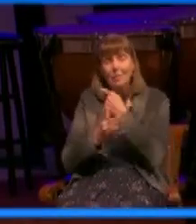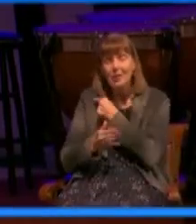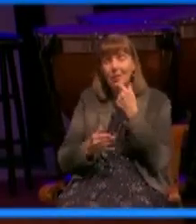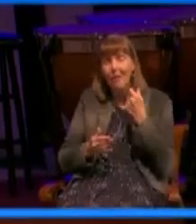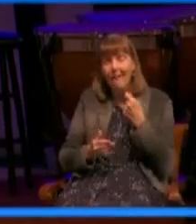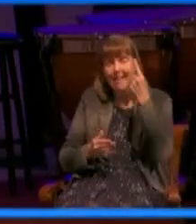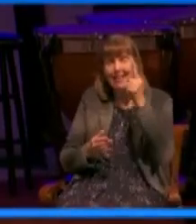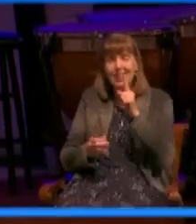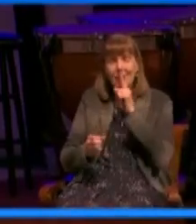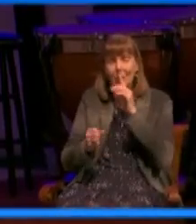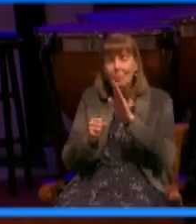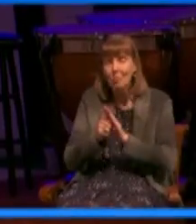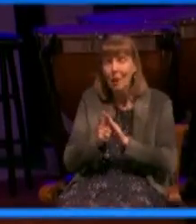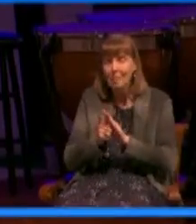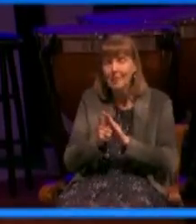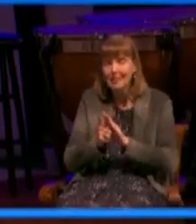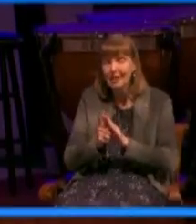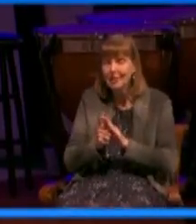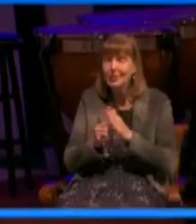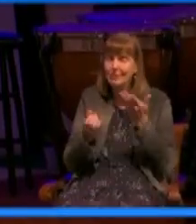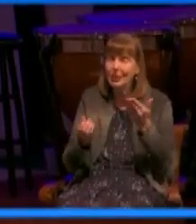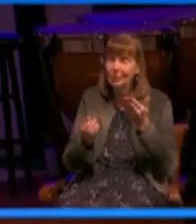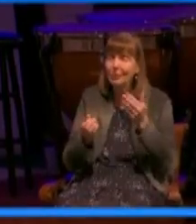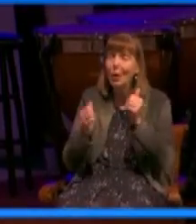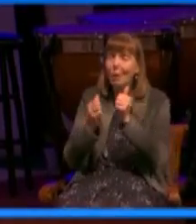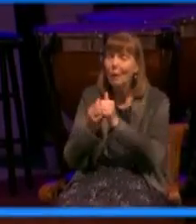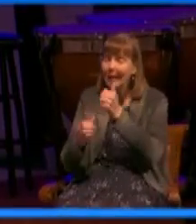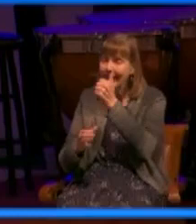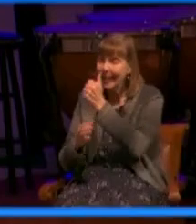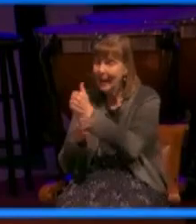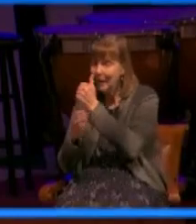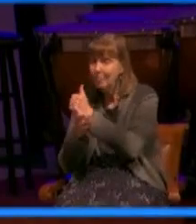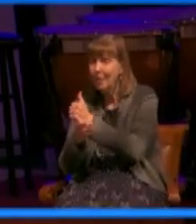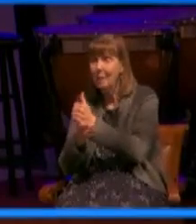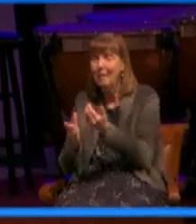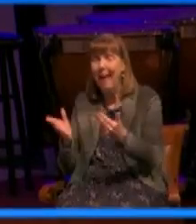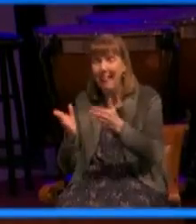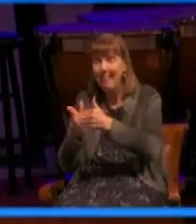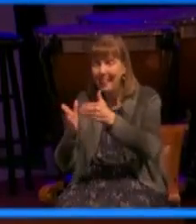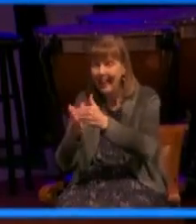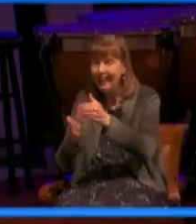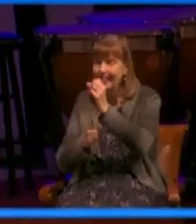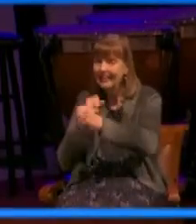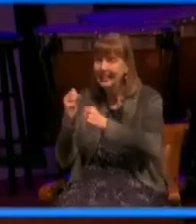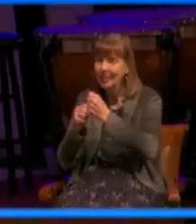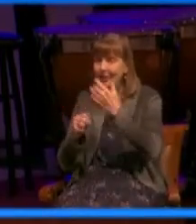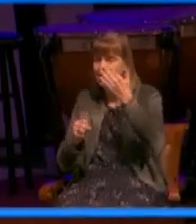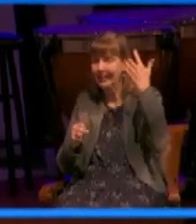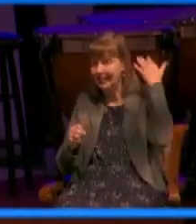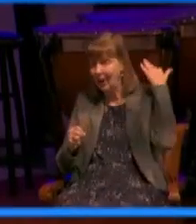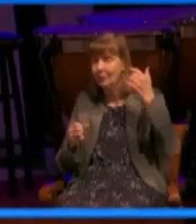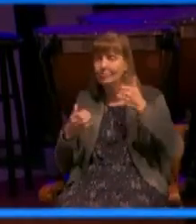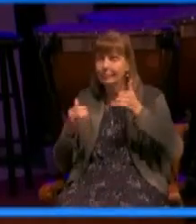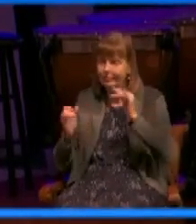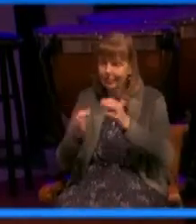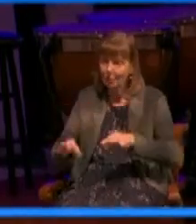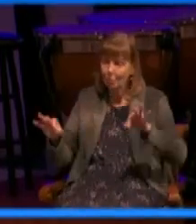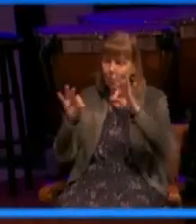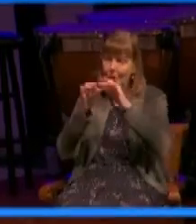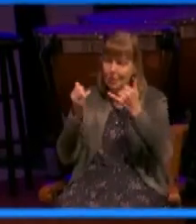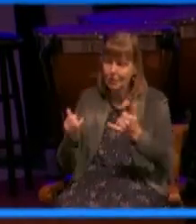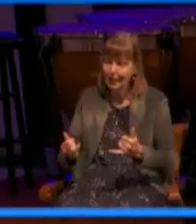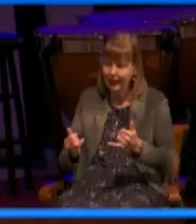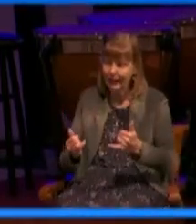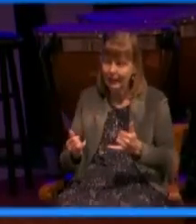Abraham thousands of years ago matter to us today. Father, I pray this morning you would help me to bridge the gap between